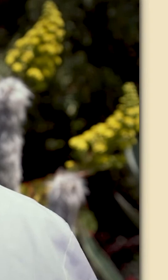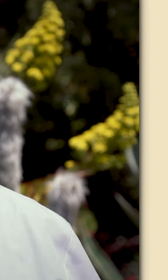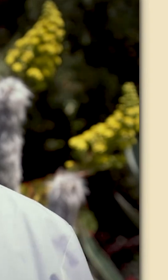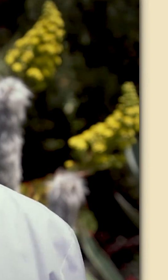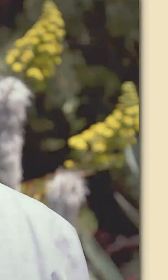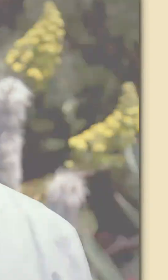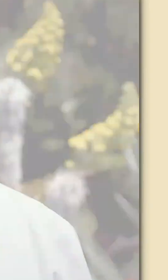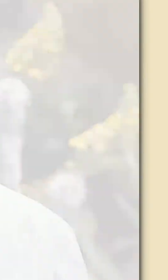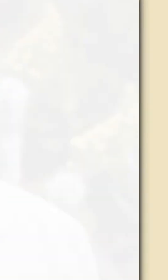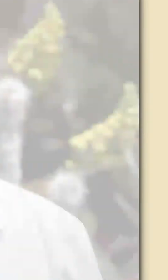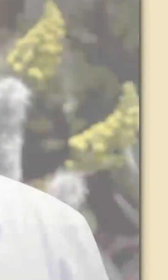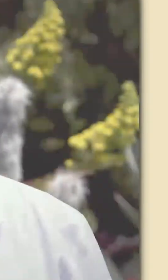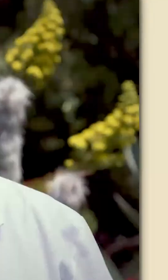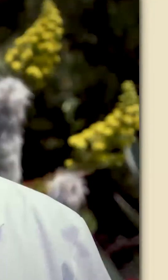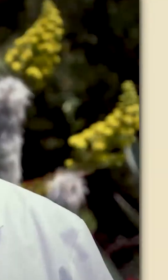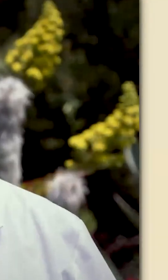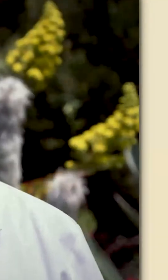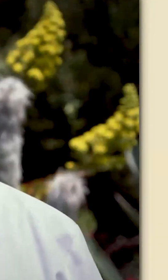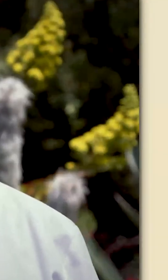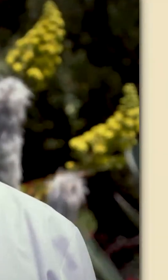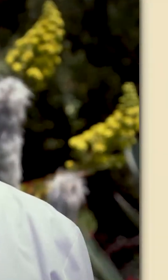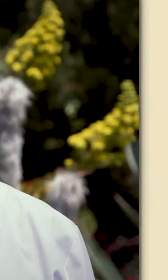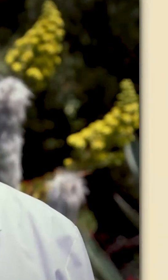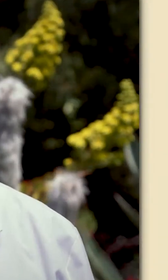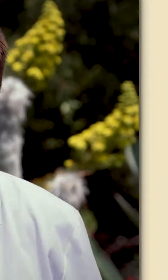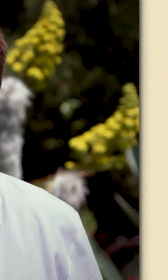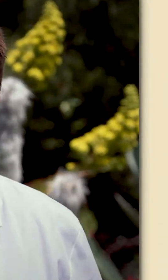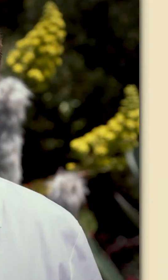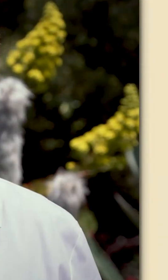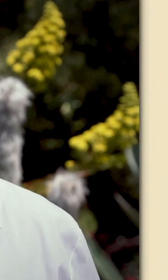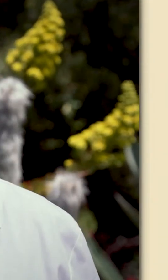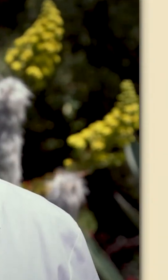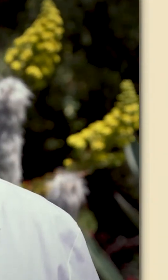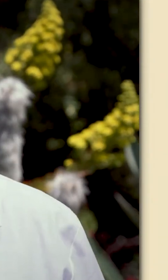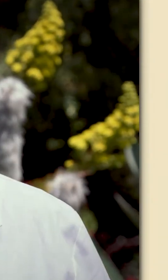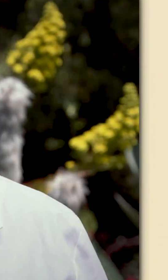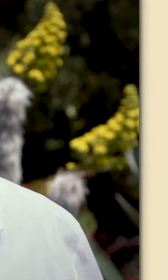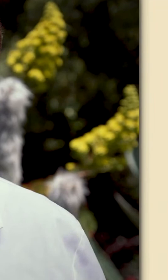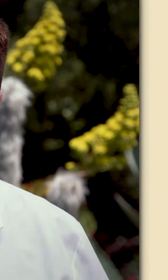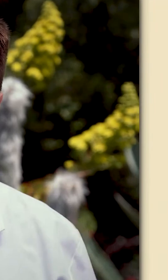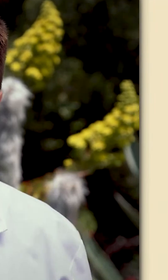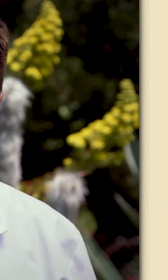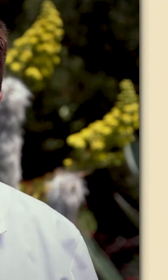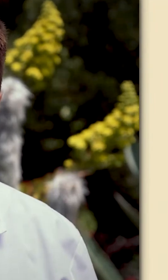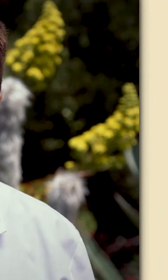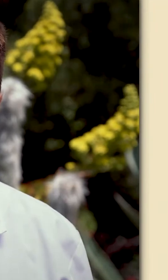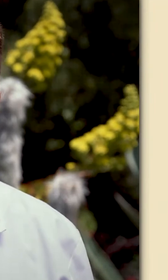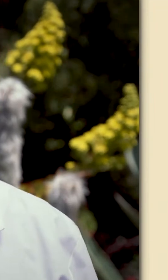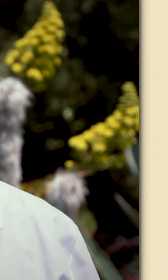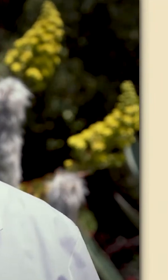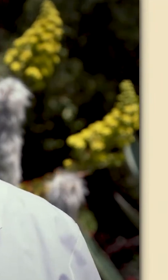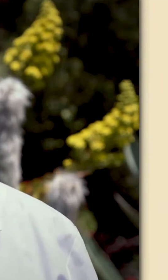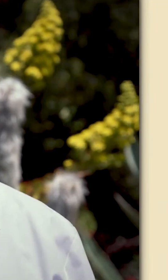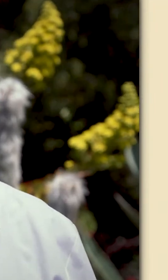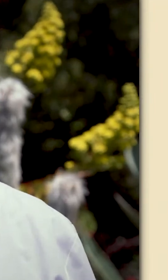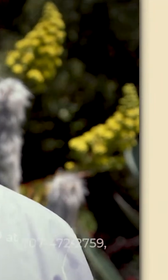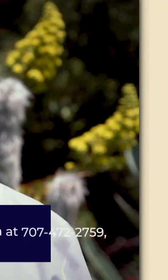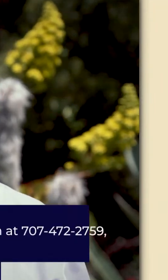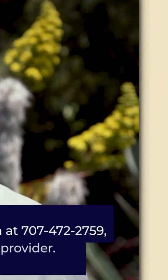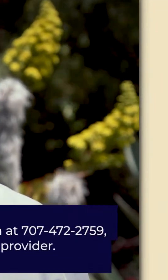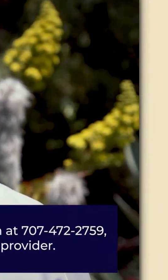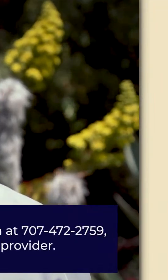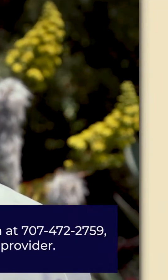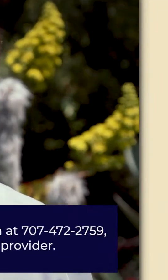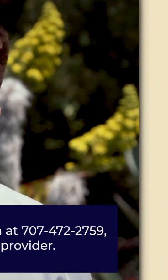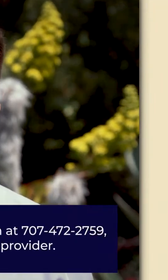and parties and to travel. If we go back to regular life without vaccines, we're guaranteed to get COVID. These vaccines are